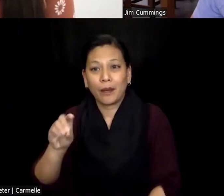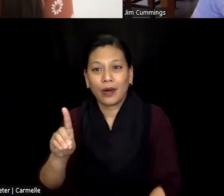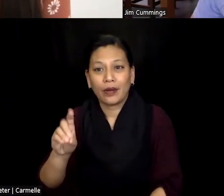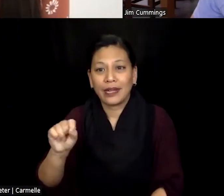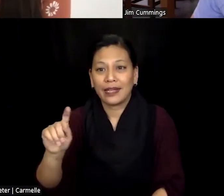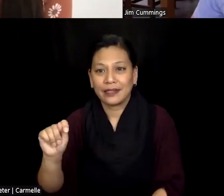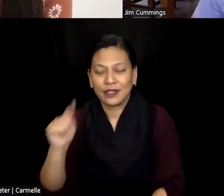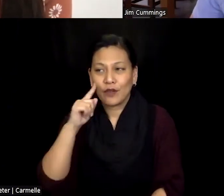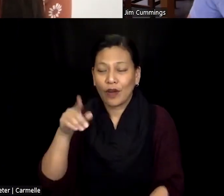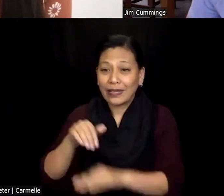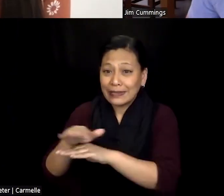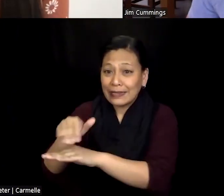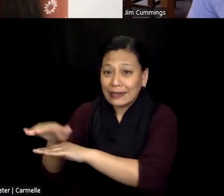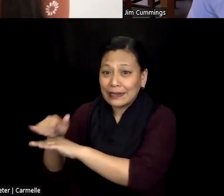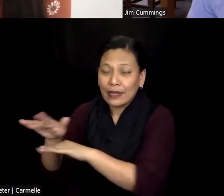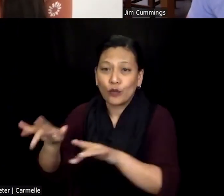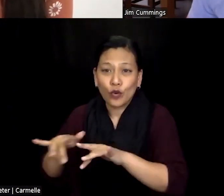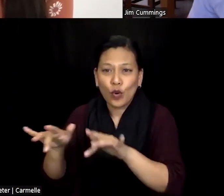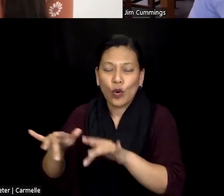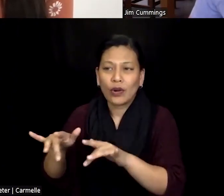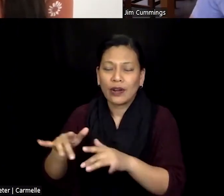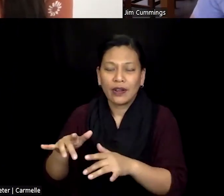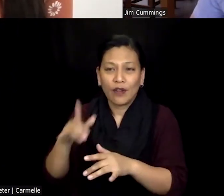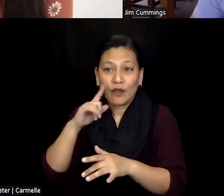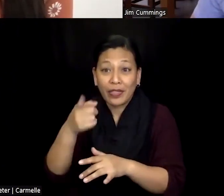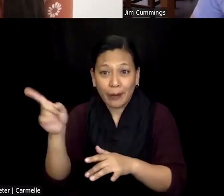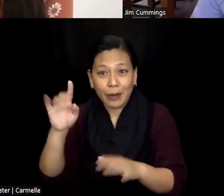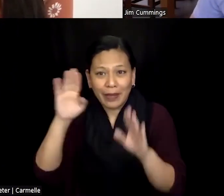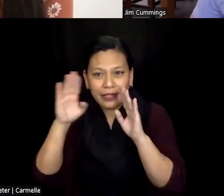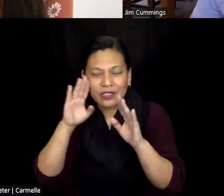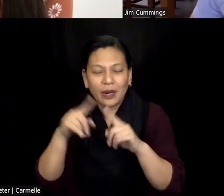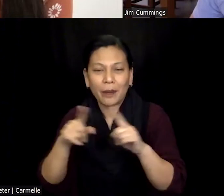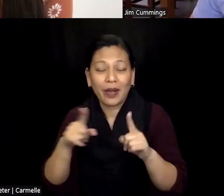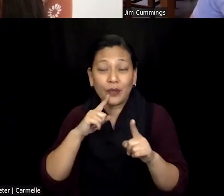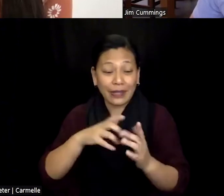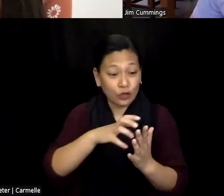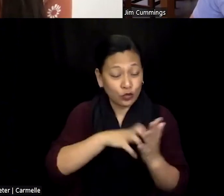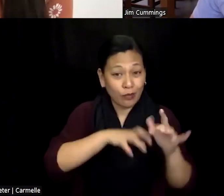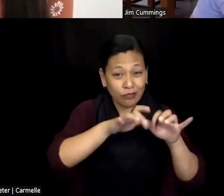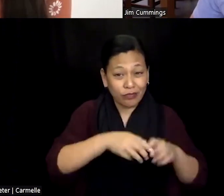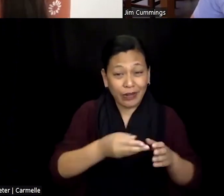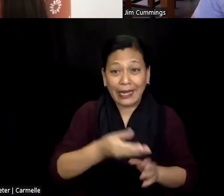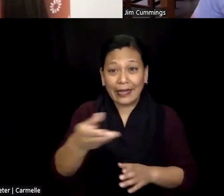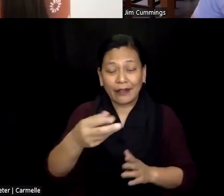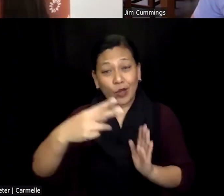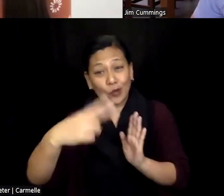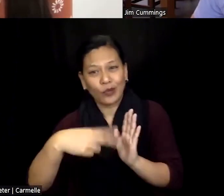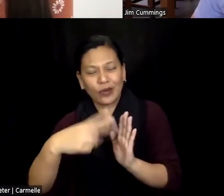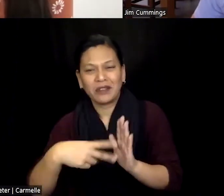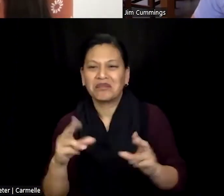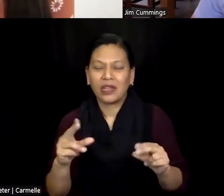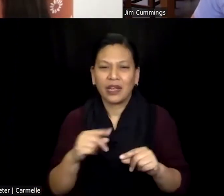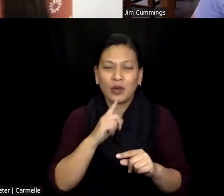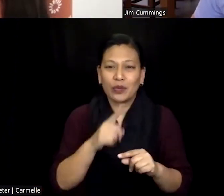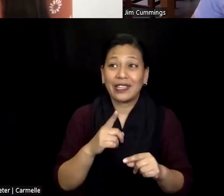executive to listen to it, which is fine. We're good at it. But never daydream that anybody's going to come along because you're brilliant and give you a bunch